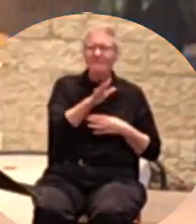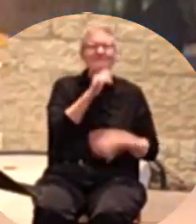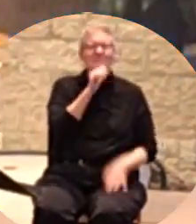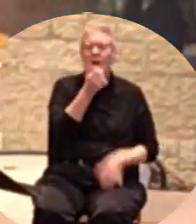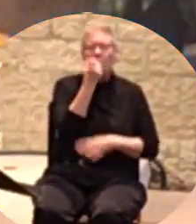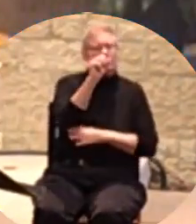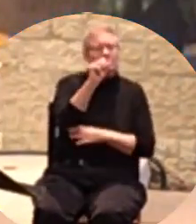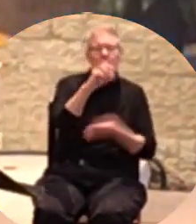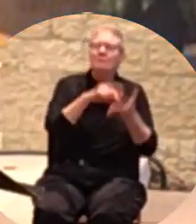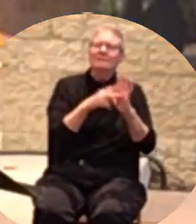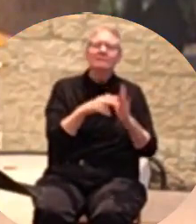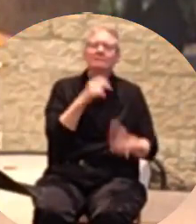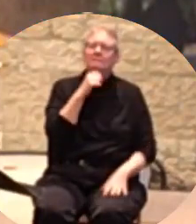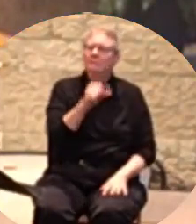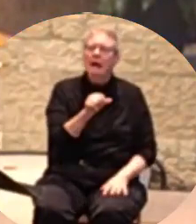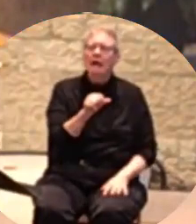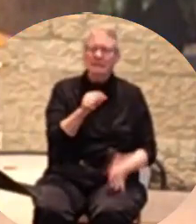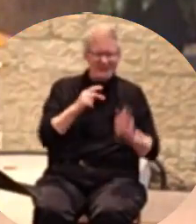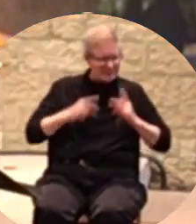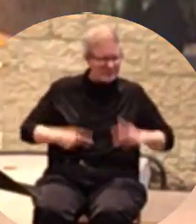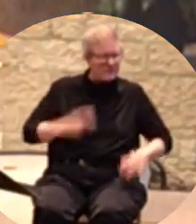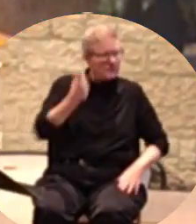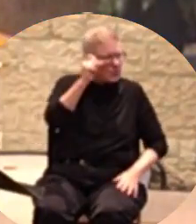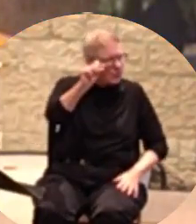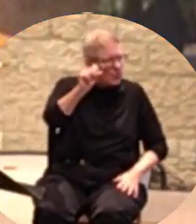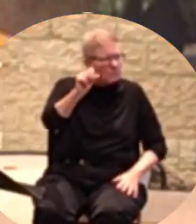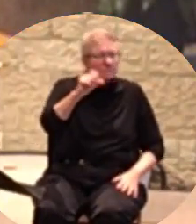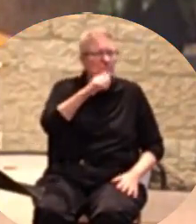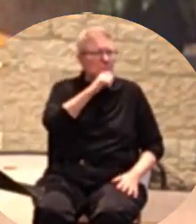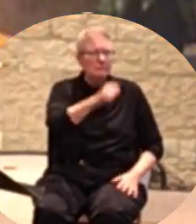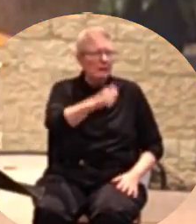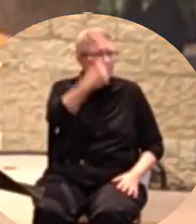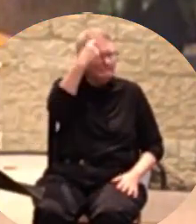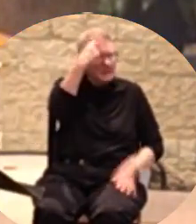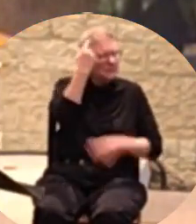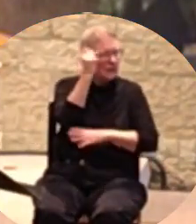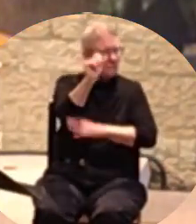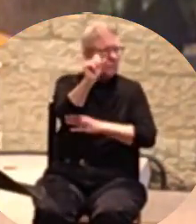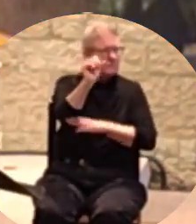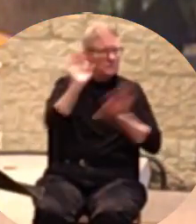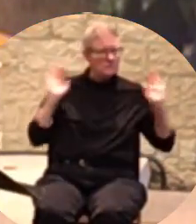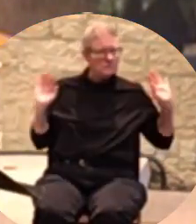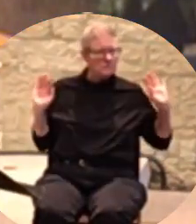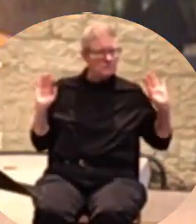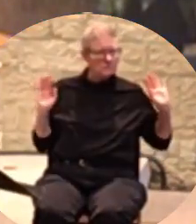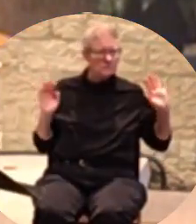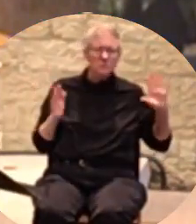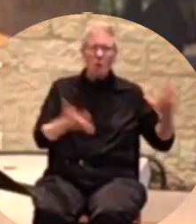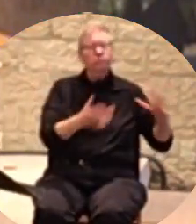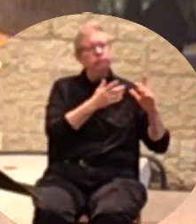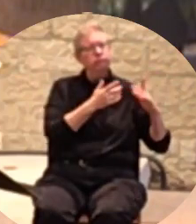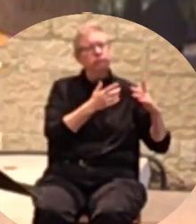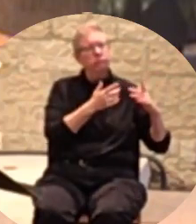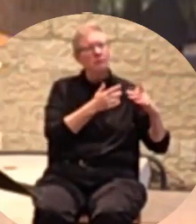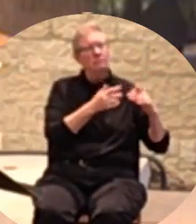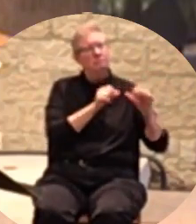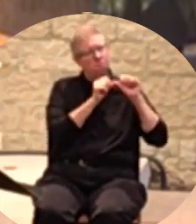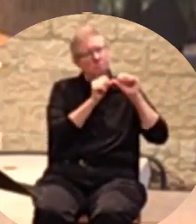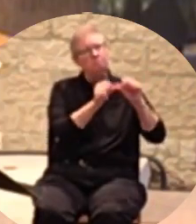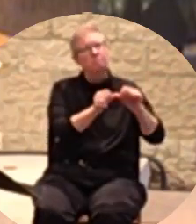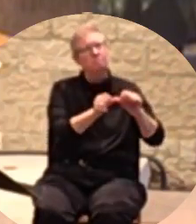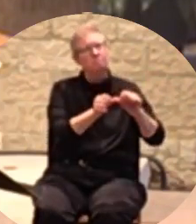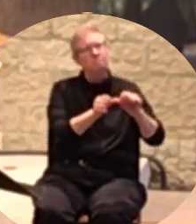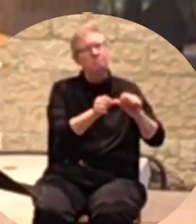Not opposing physically and not opposing mentally. And she goes on and even takes it to a deeper